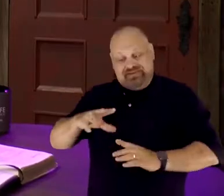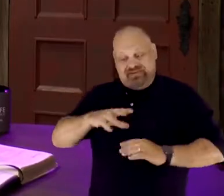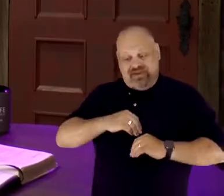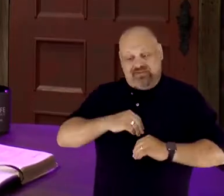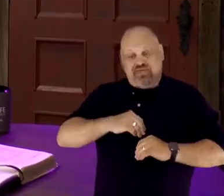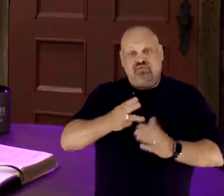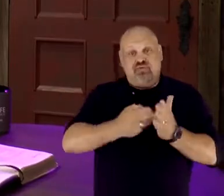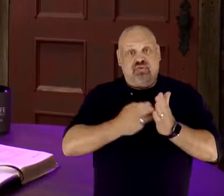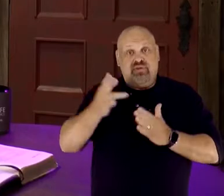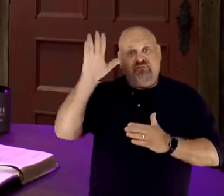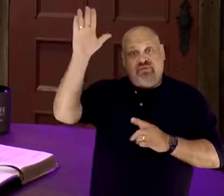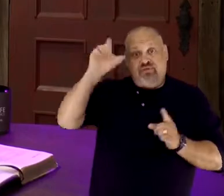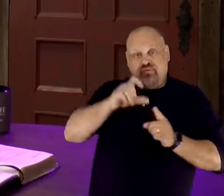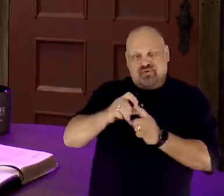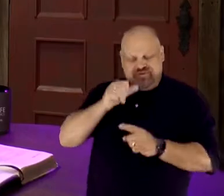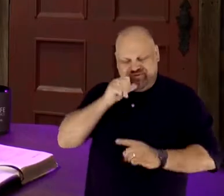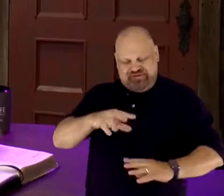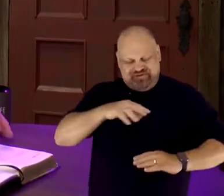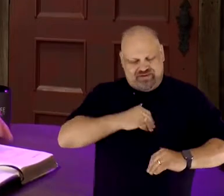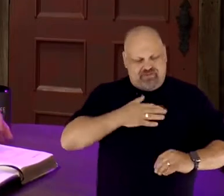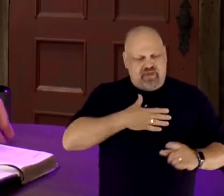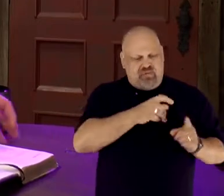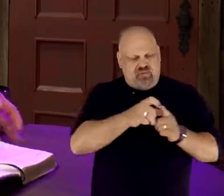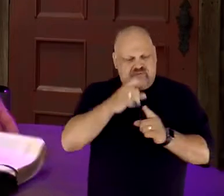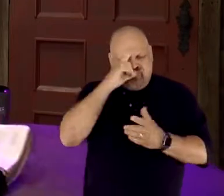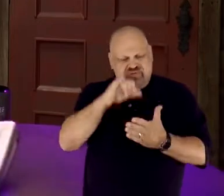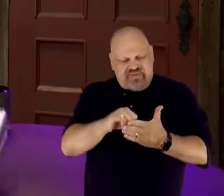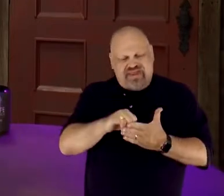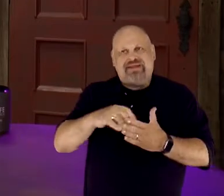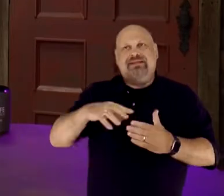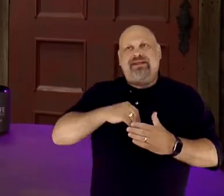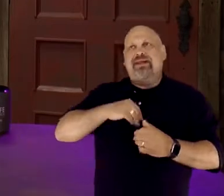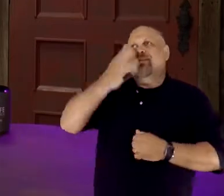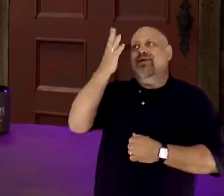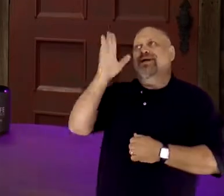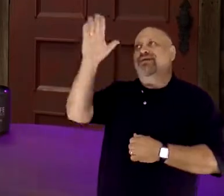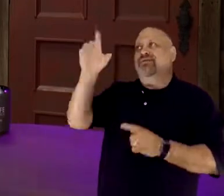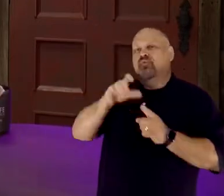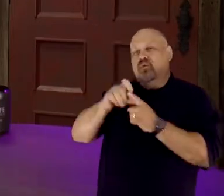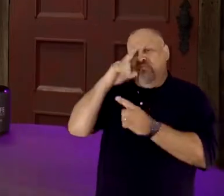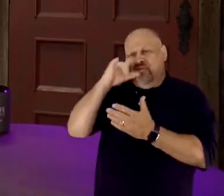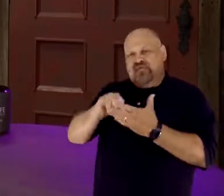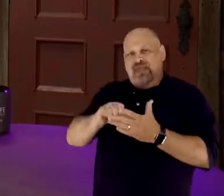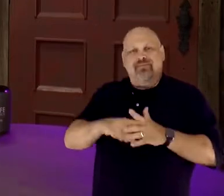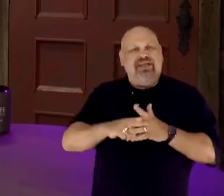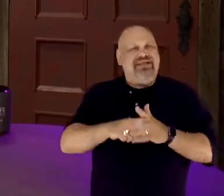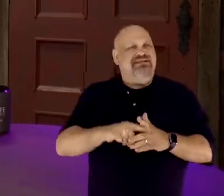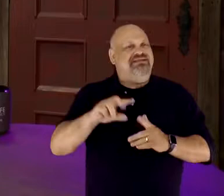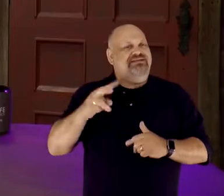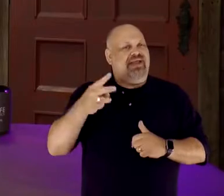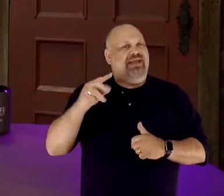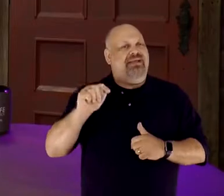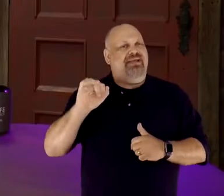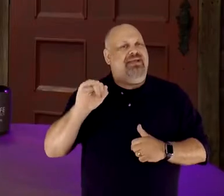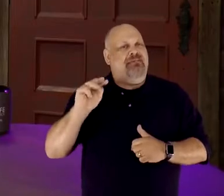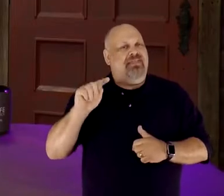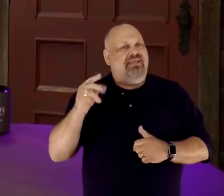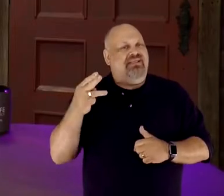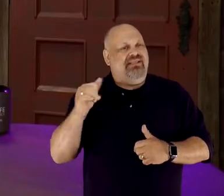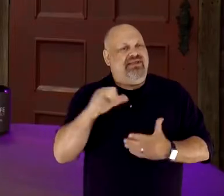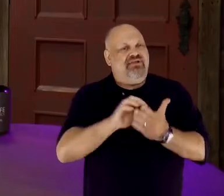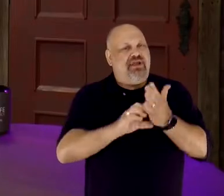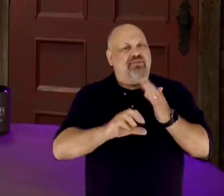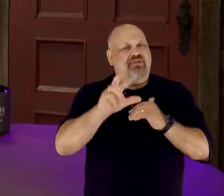word. Don't take my word for it. Take God's word for it. Let's begin in 2 Timothy chapter 3, verses 14